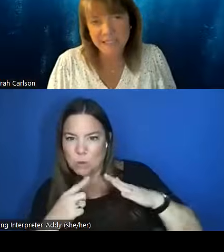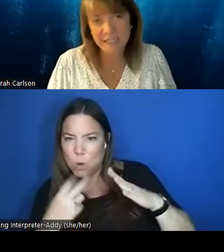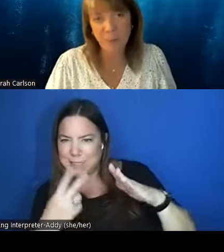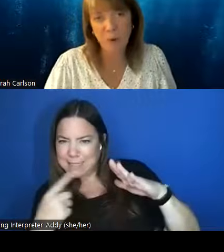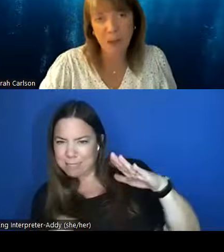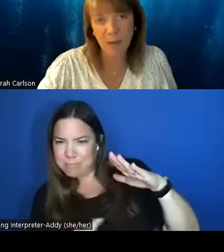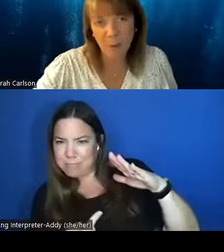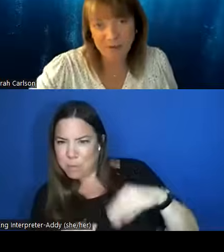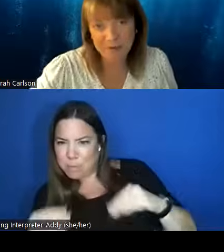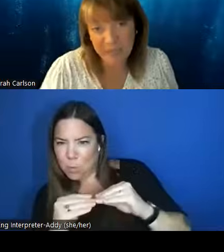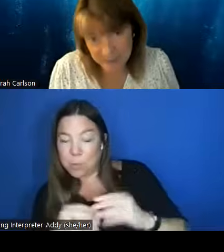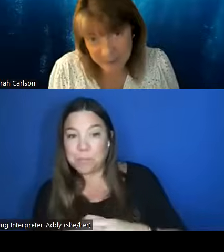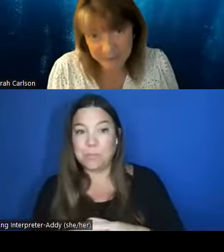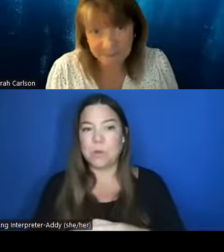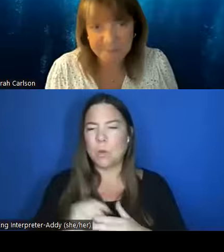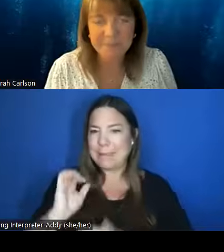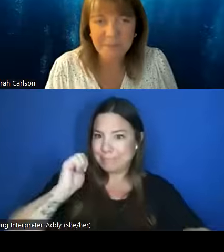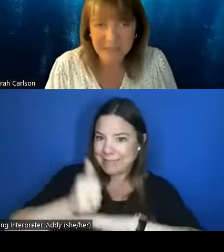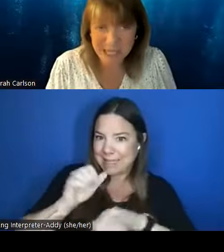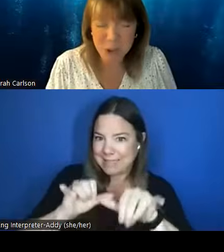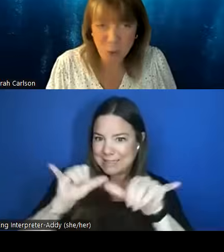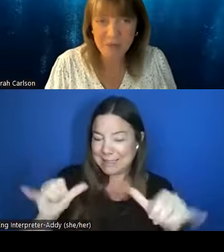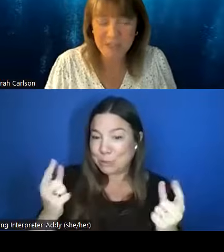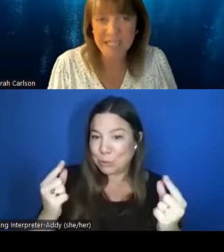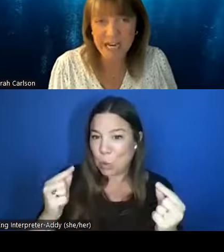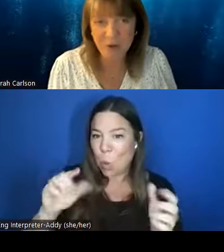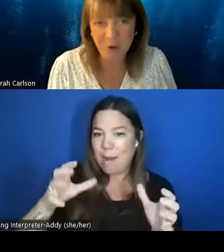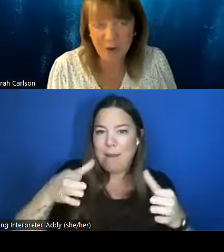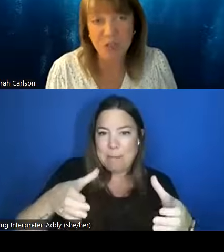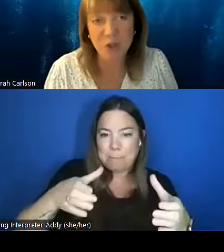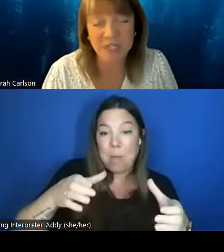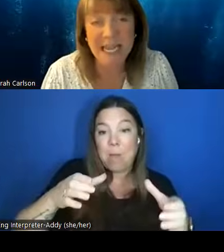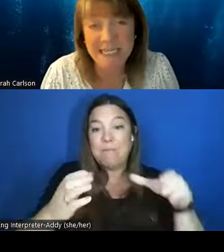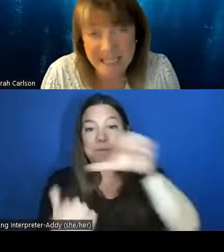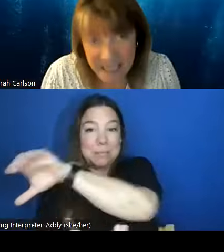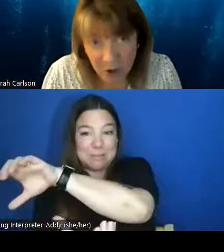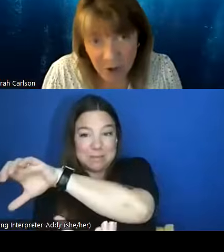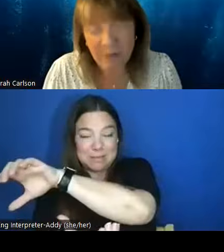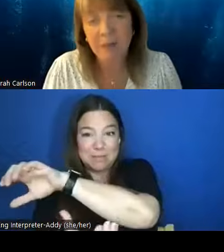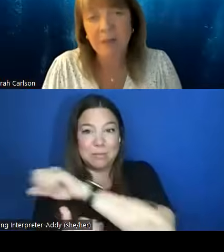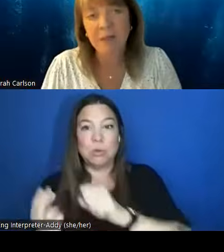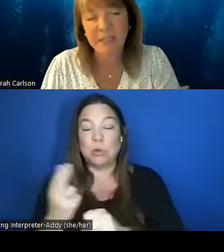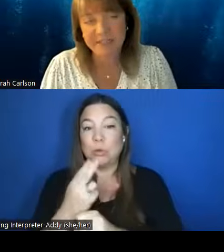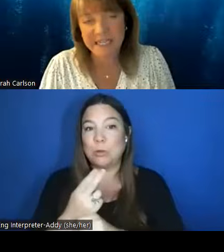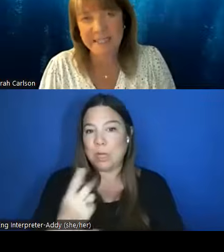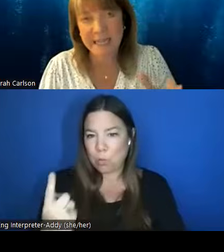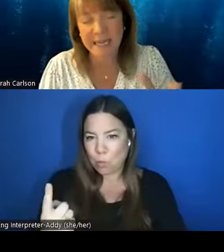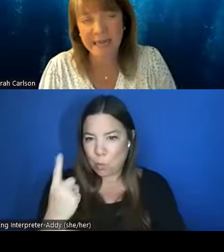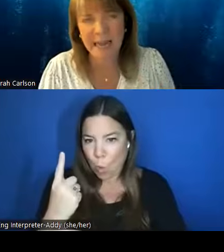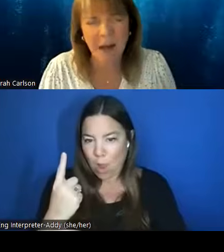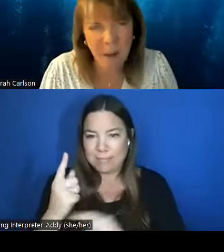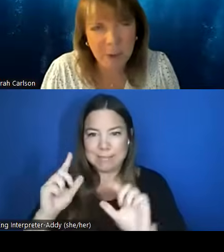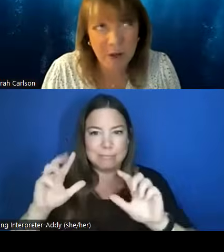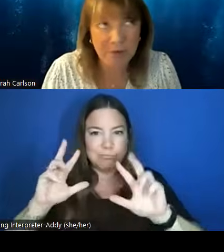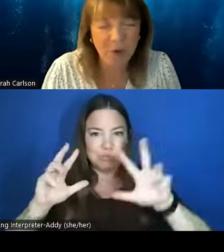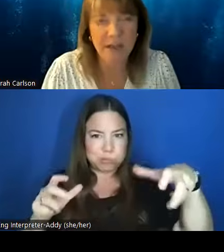devised a system whereby we flipped each one of these 8 drums using a single lifting sling